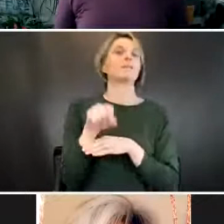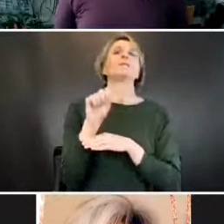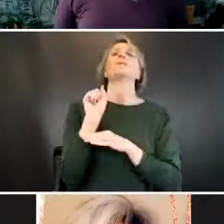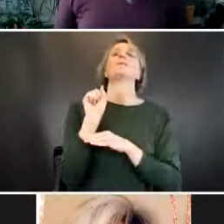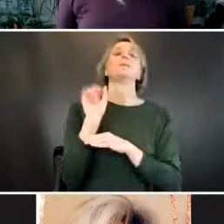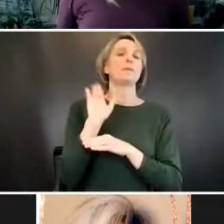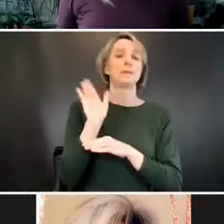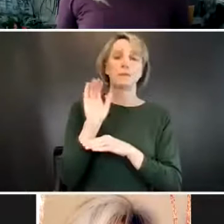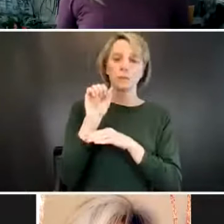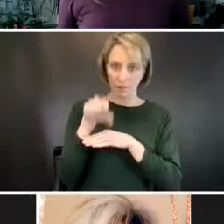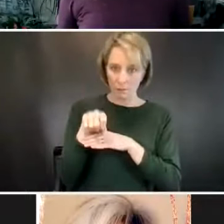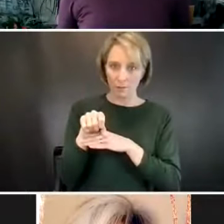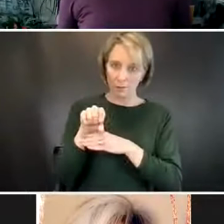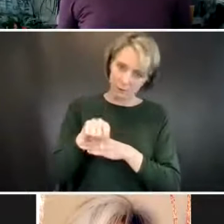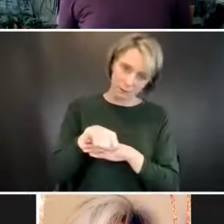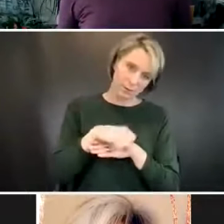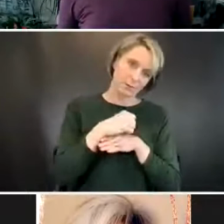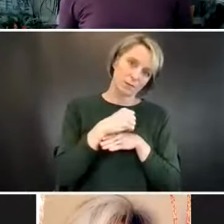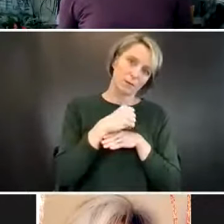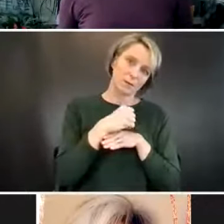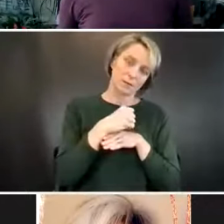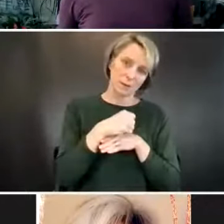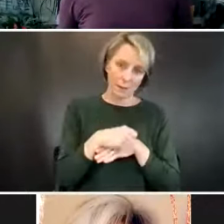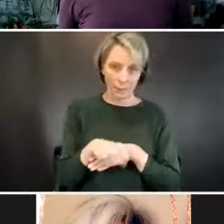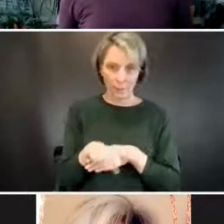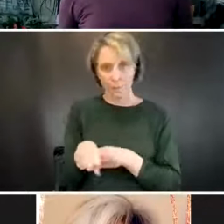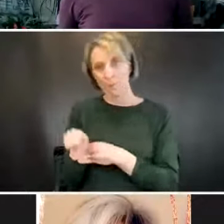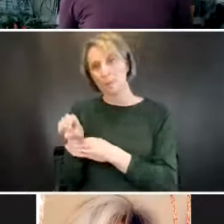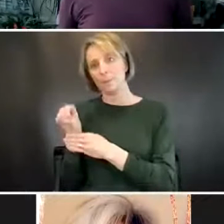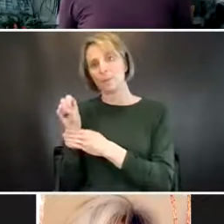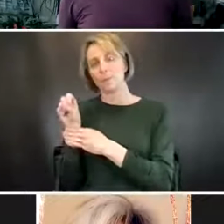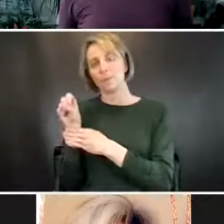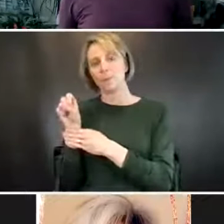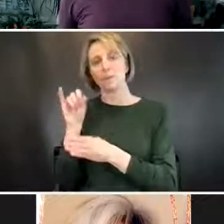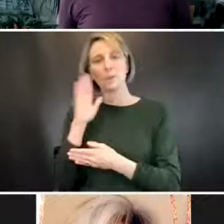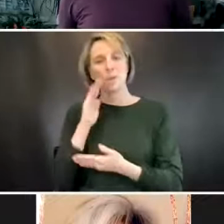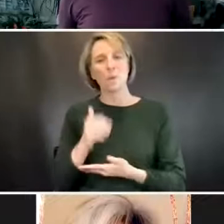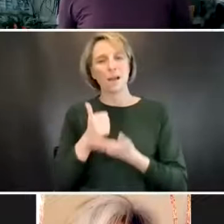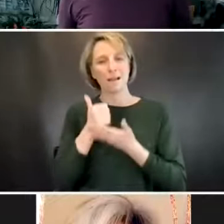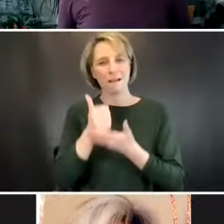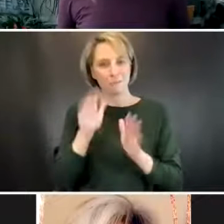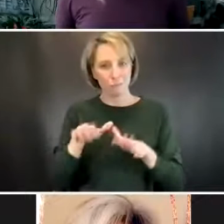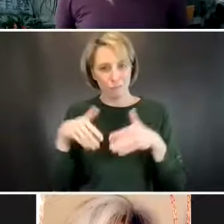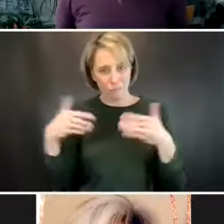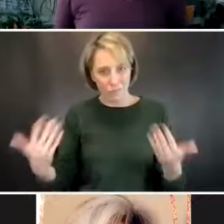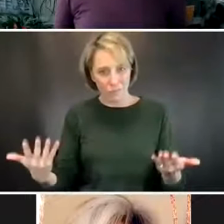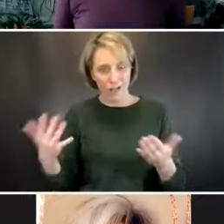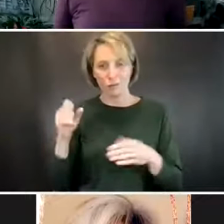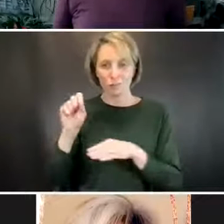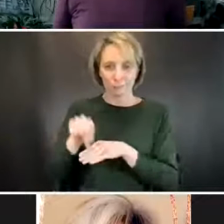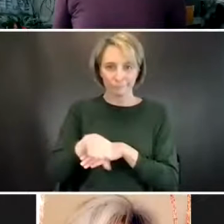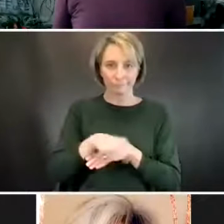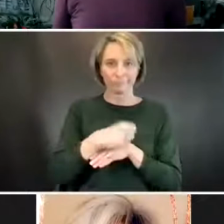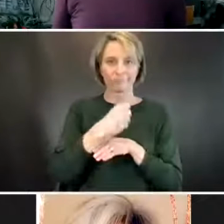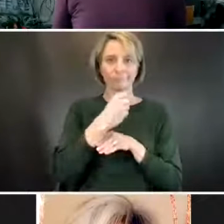the weight of our head help us bring that head, rolling it over side to